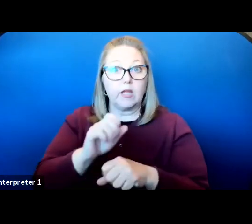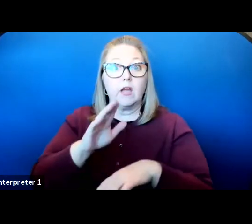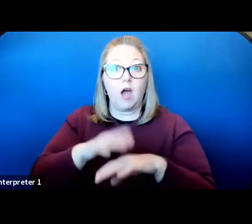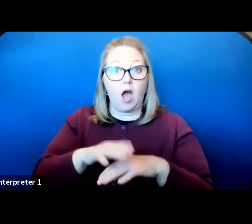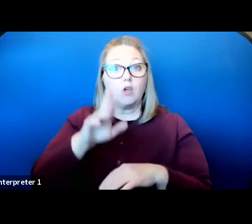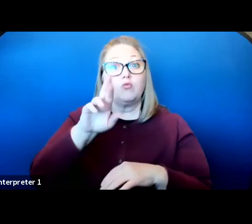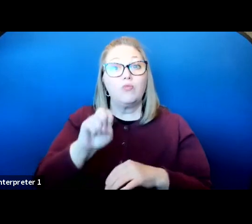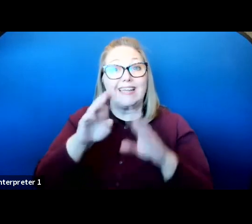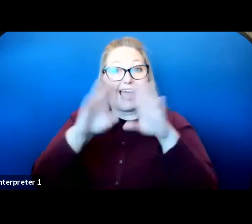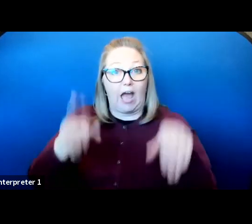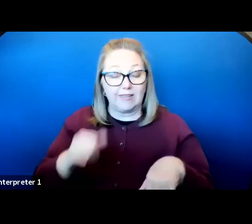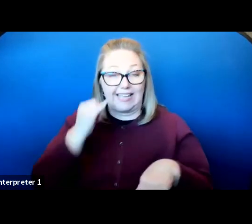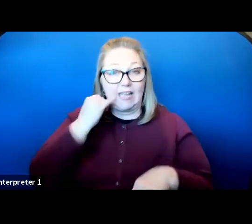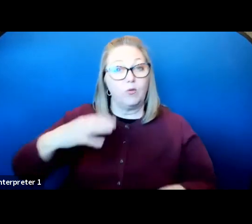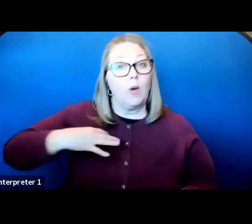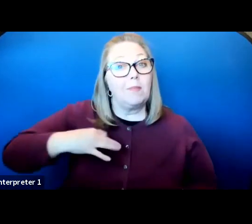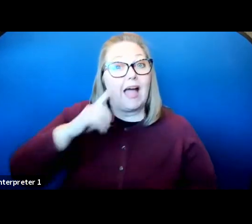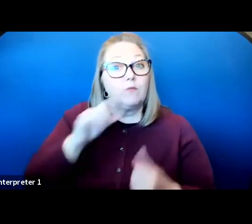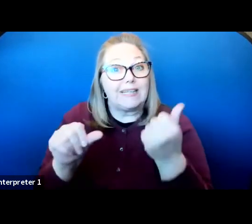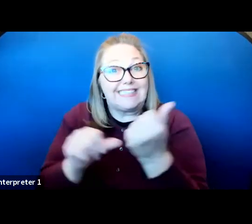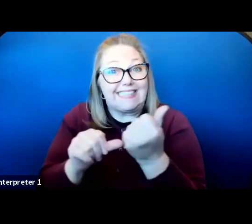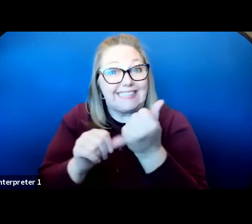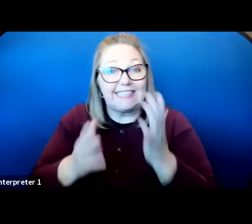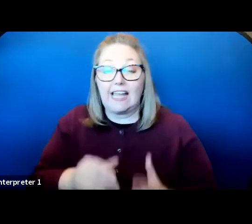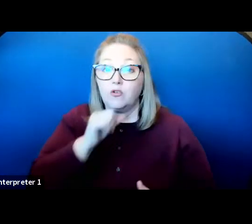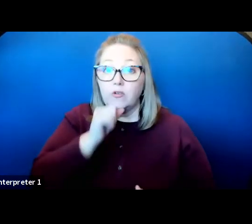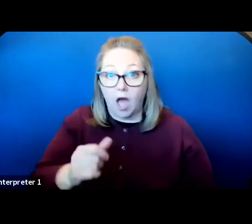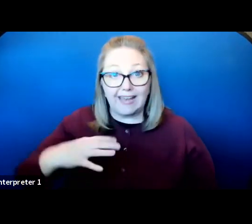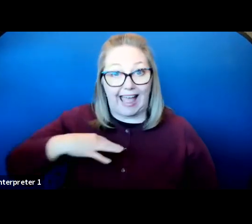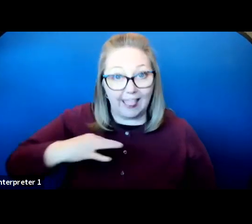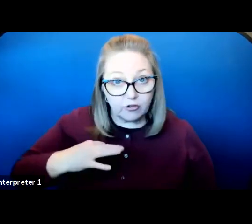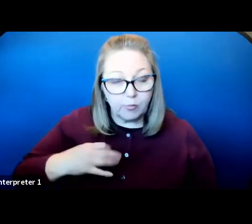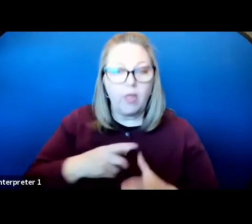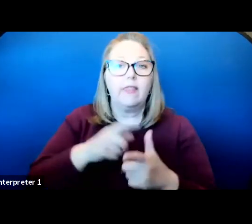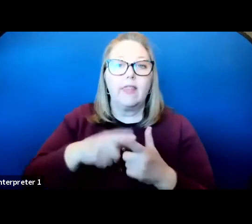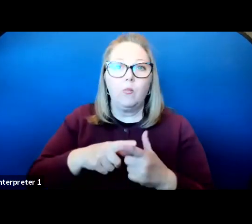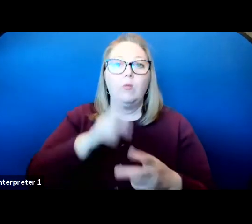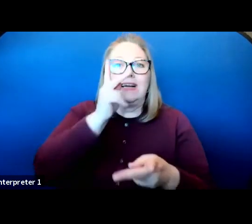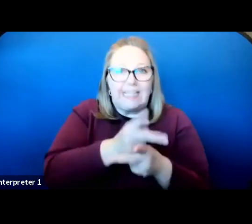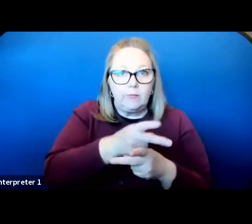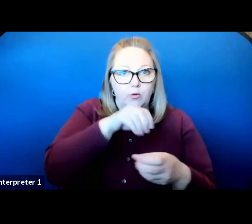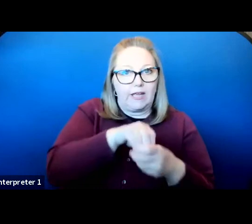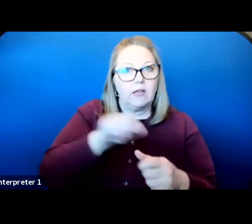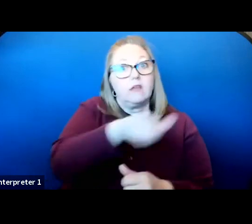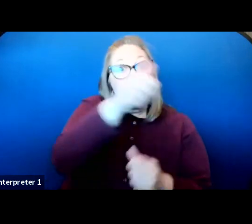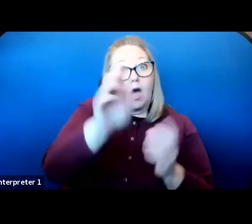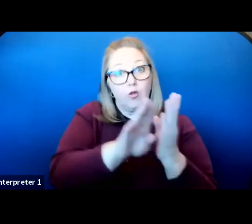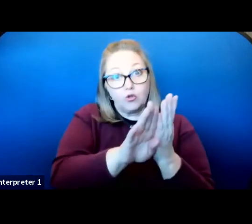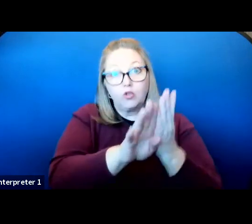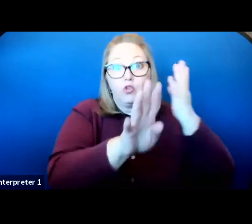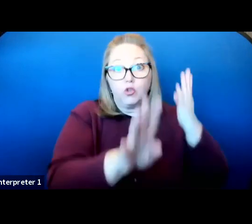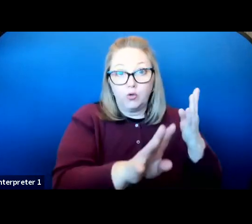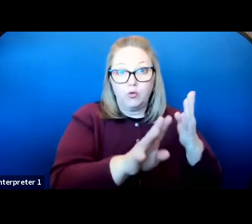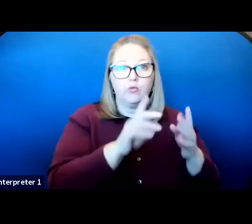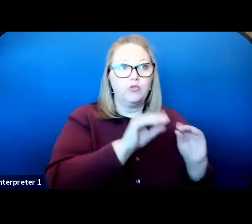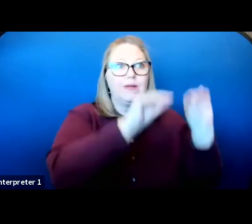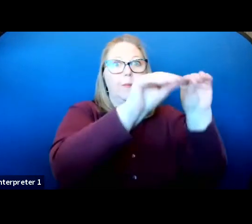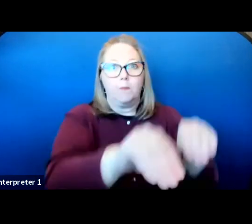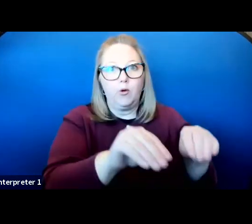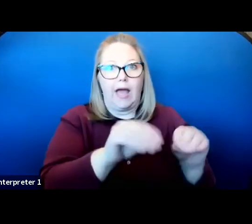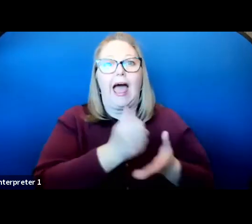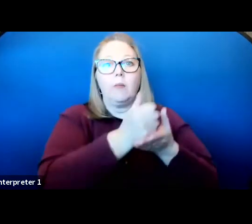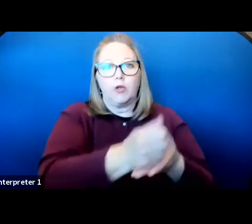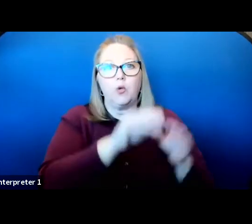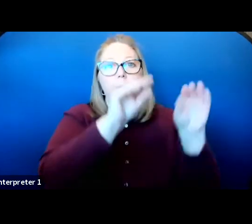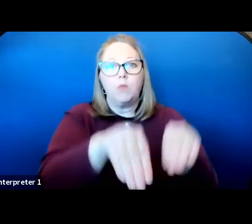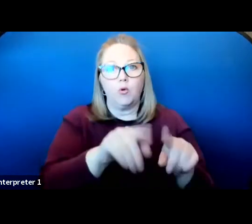If you apply for assistance and you aren't eligible, we still have you in our queue to work on rehousing you and getting you into an